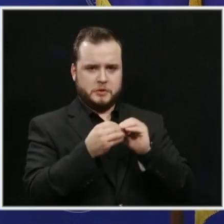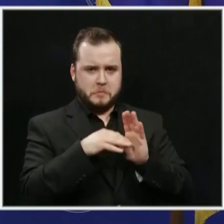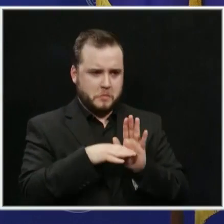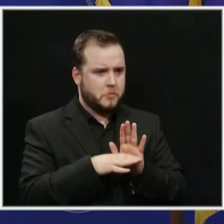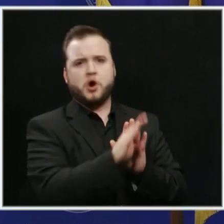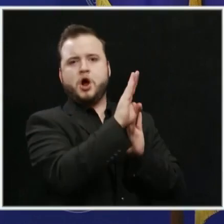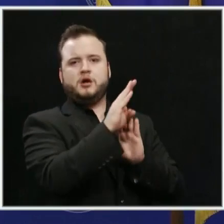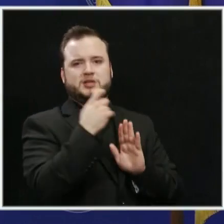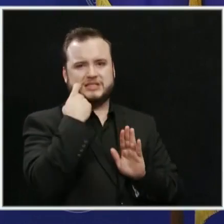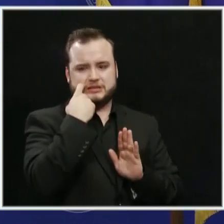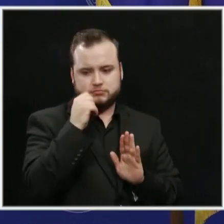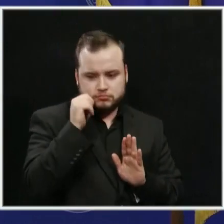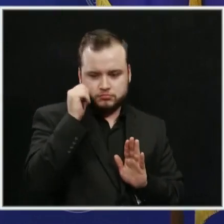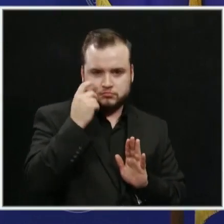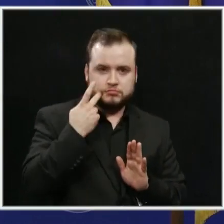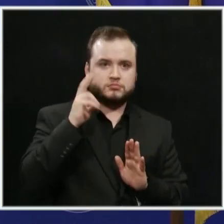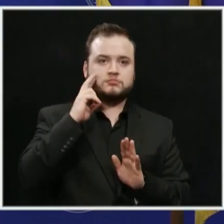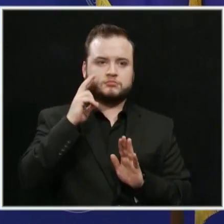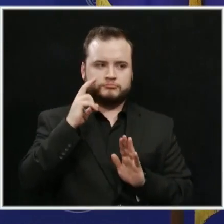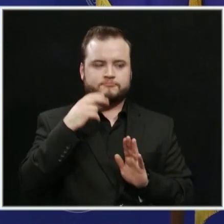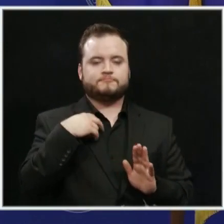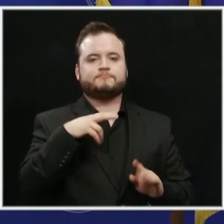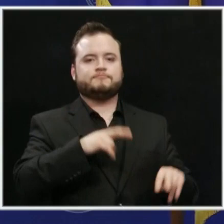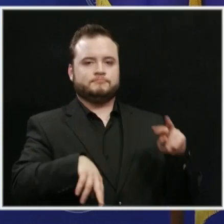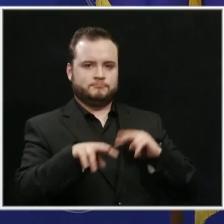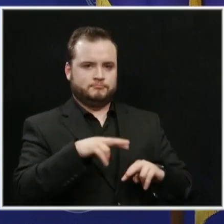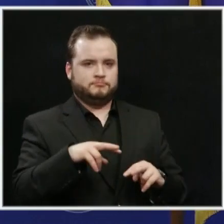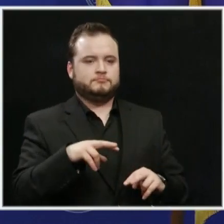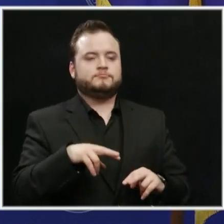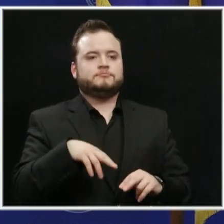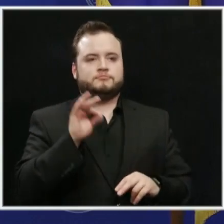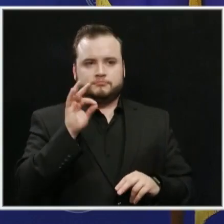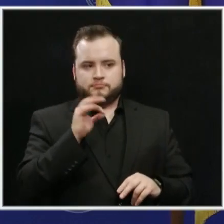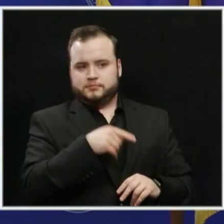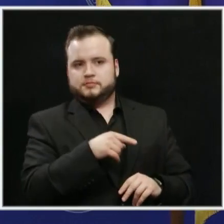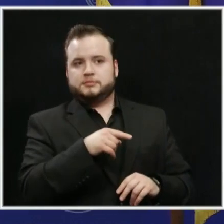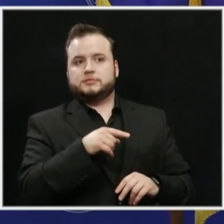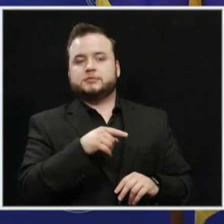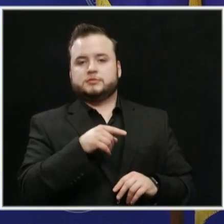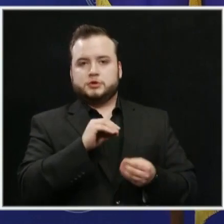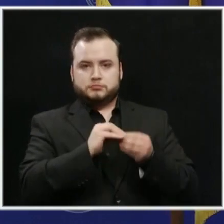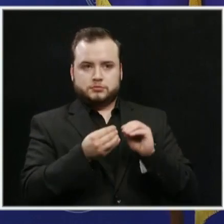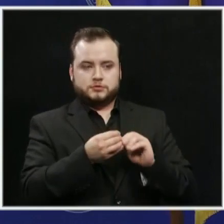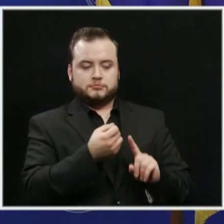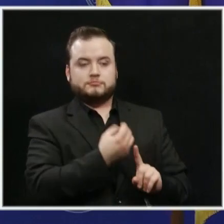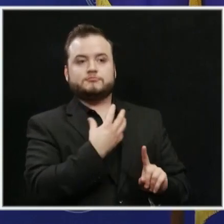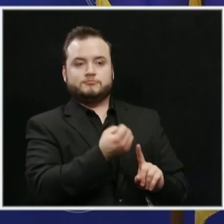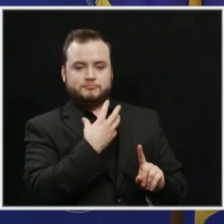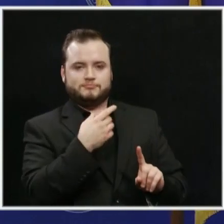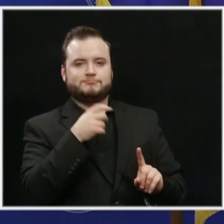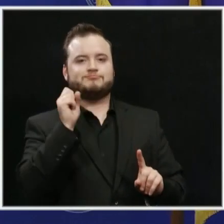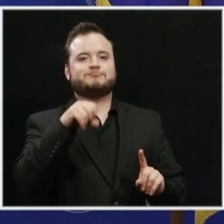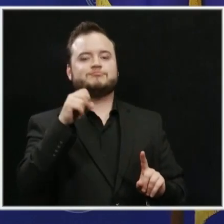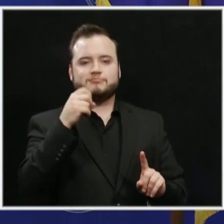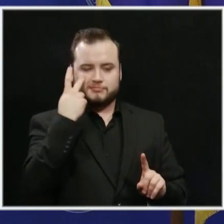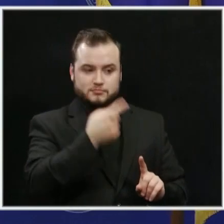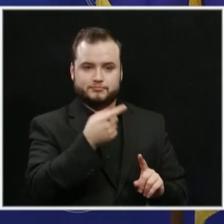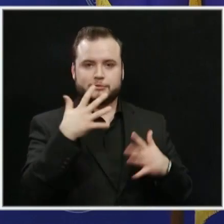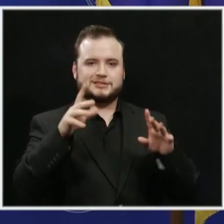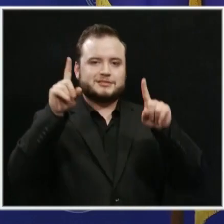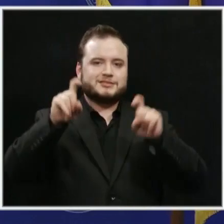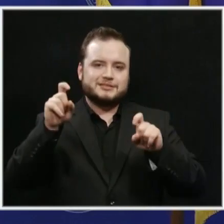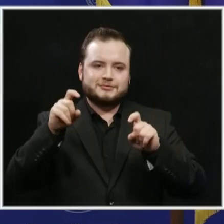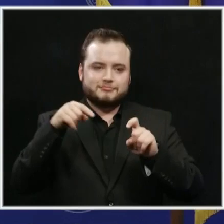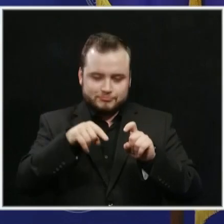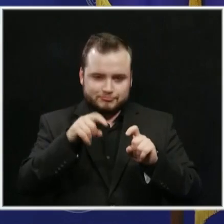We discovered yesterday, just with the number of cases, reports coming in, confirmed tests coming in from the Worthington area. As